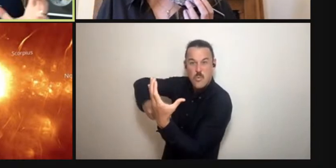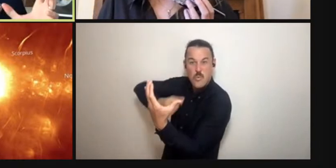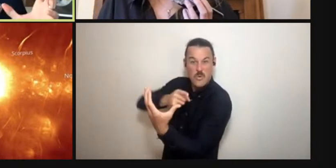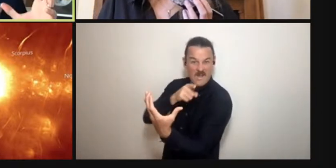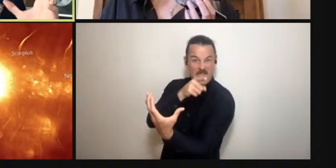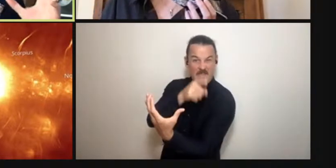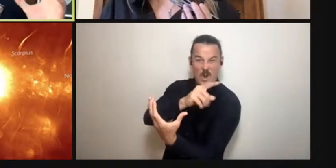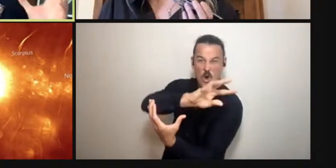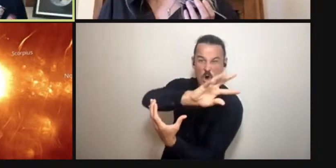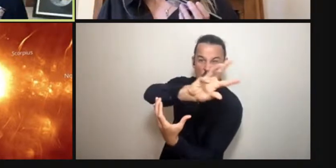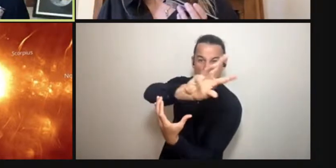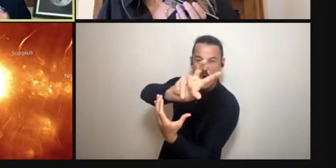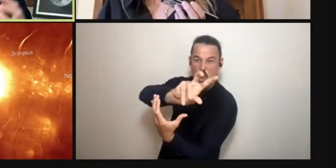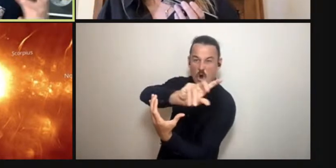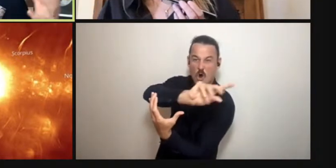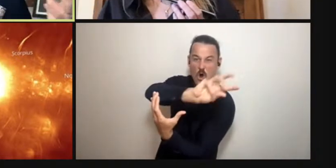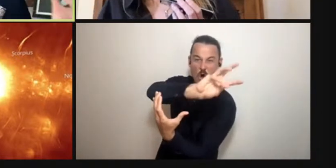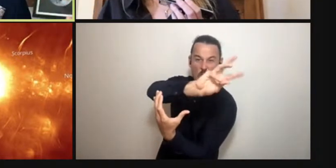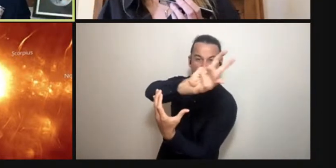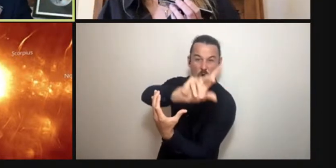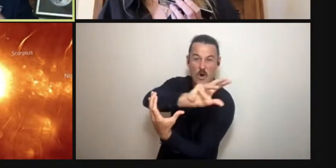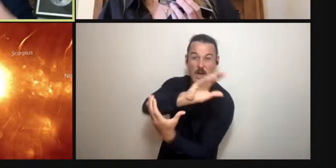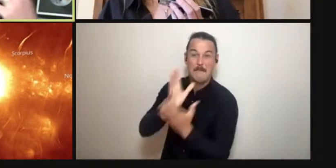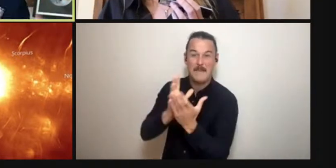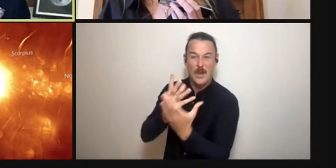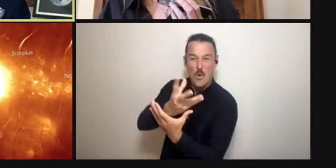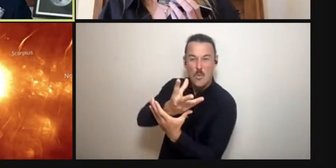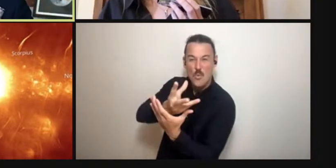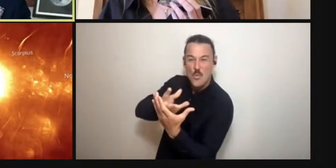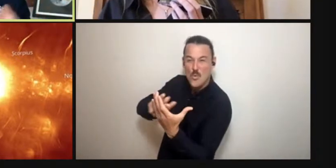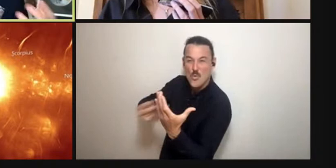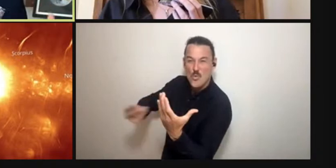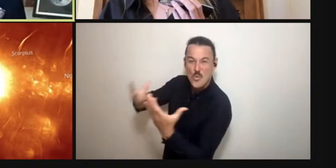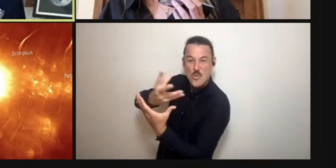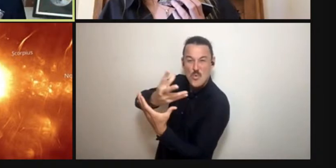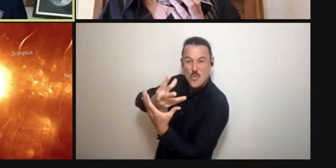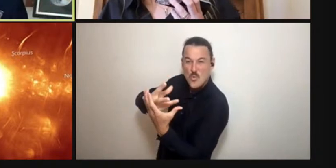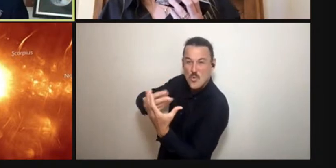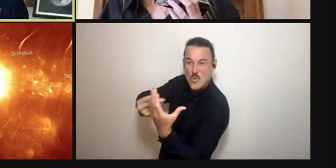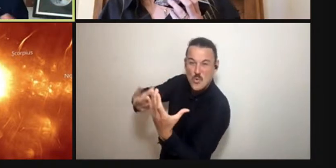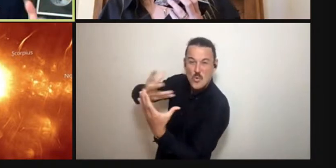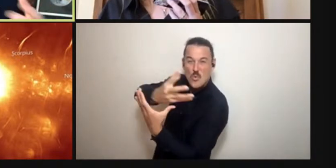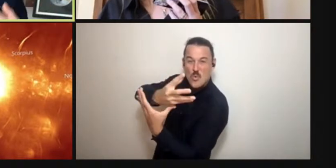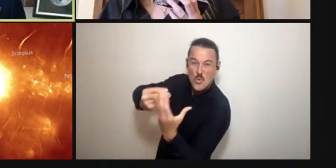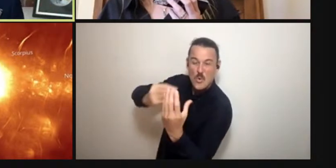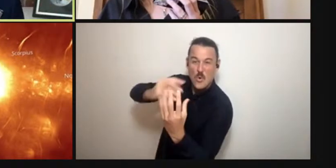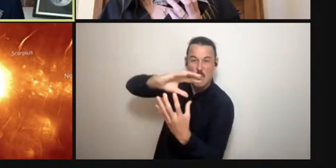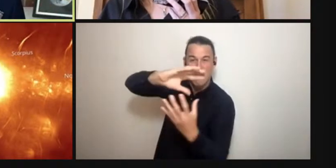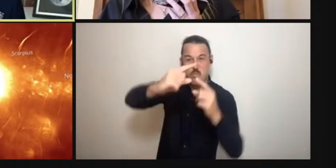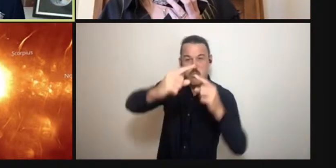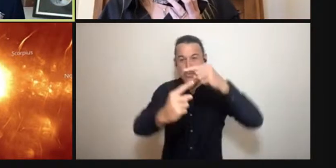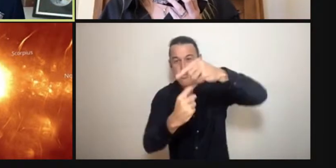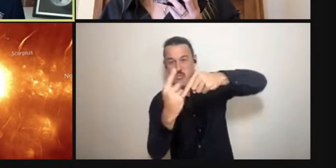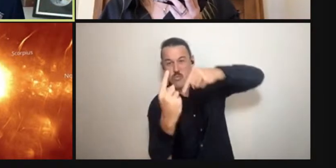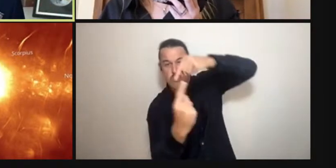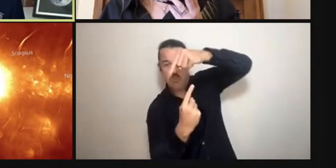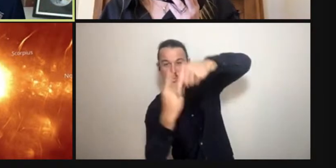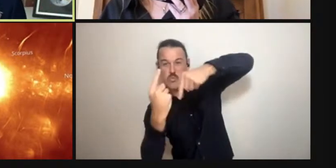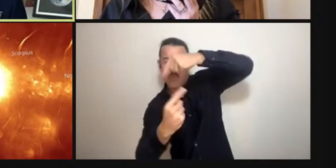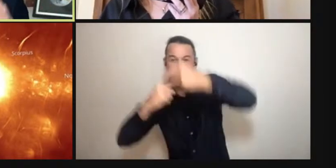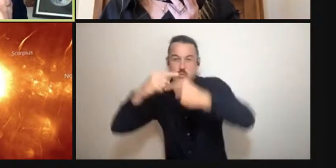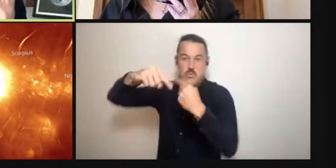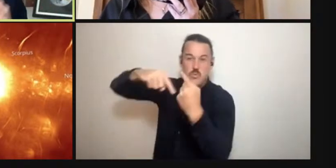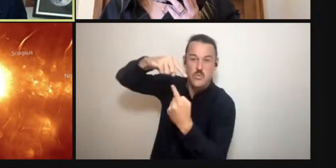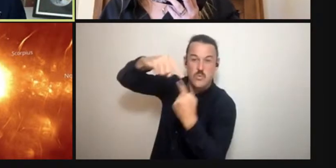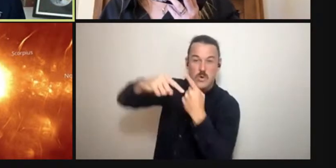but enormous amounts of gravity pulls in material, swirls it around, it heats up, and it does interesting kinds of physics